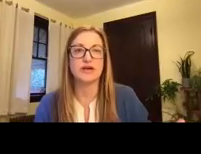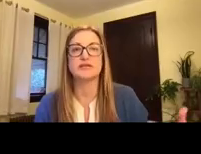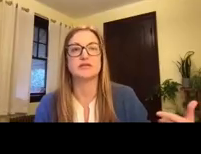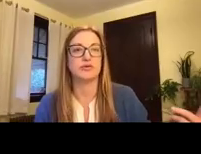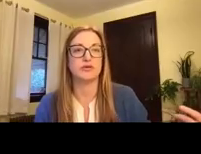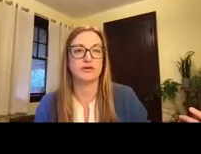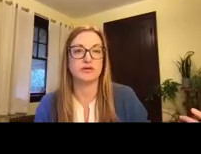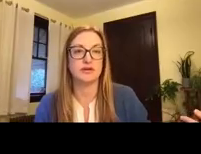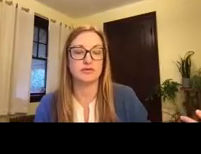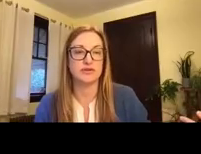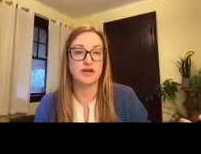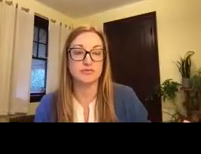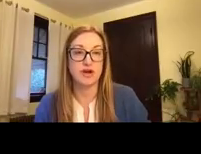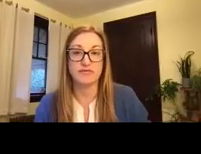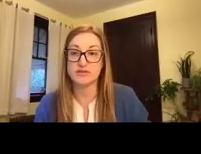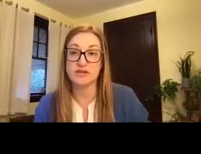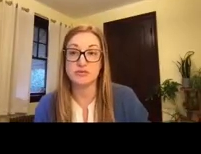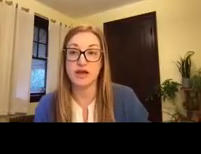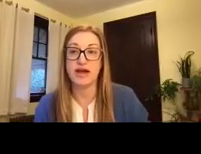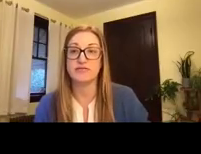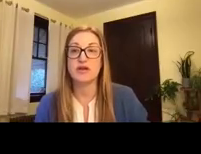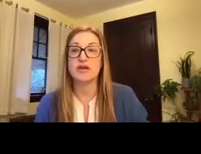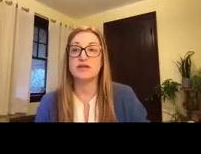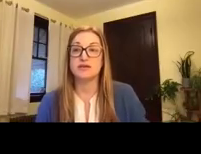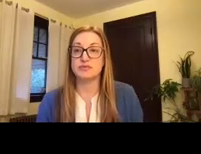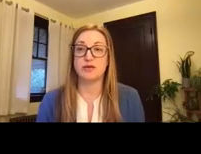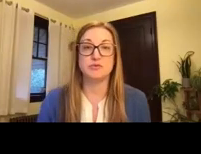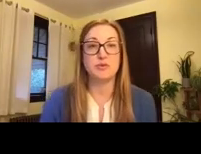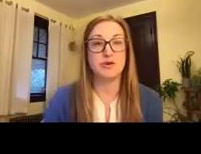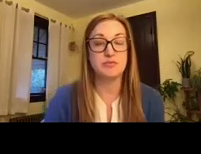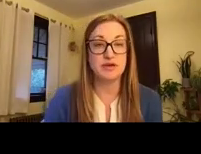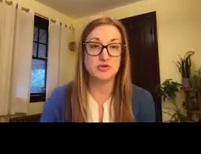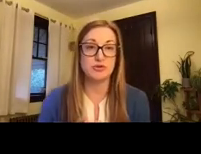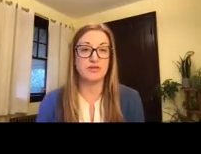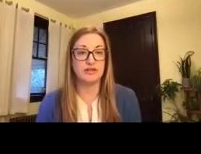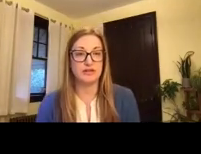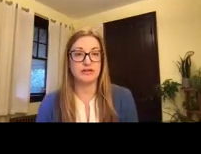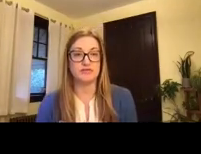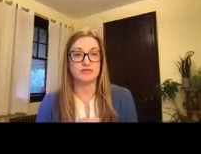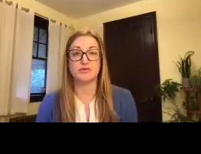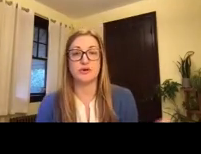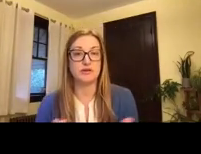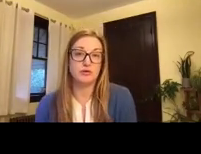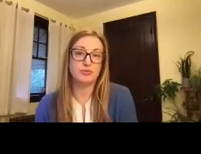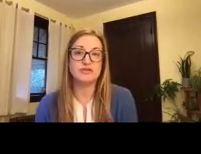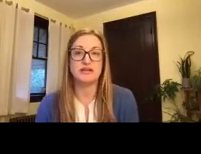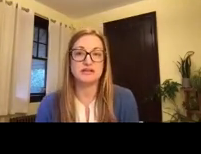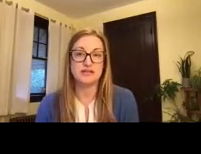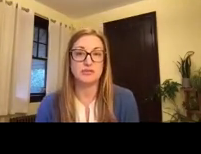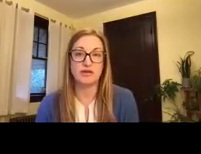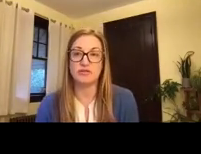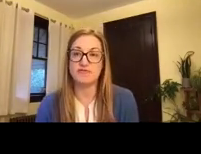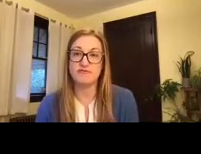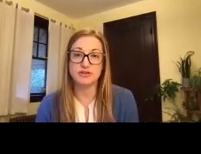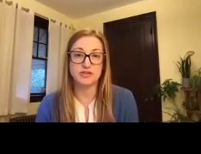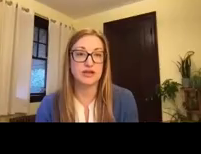we address, or the types of conversation we have, sometimes we want to make sure that the individual joining the group is at the